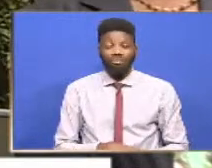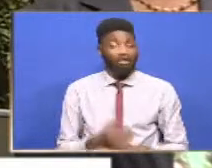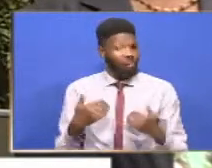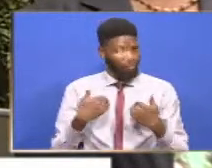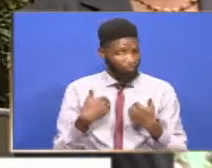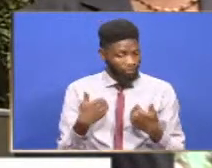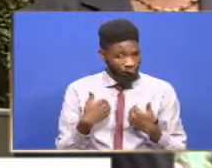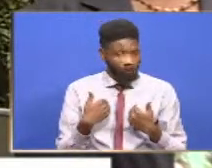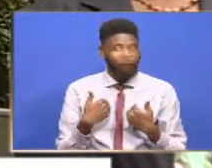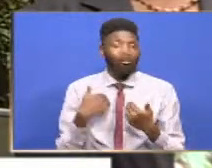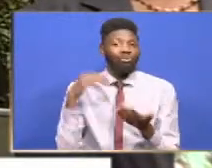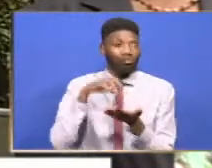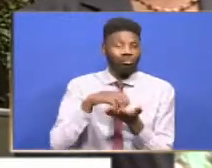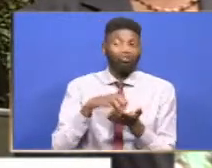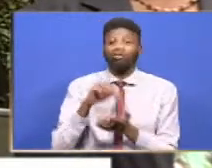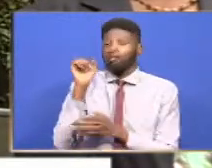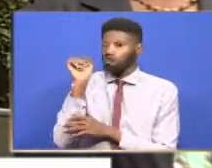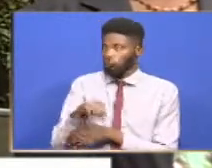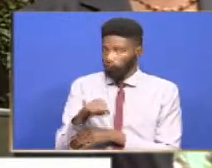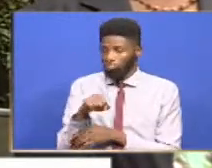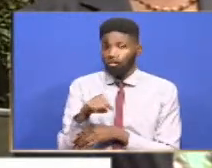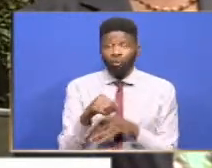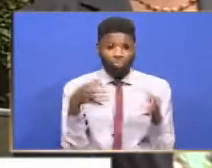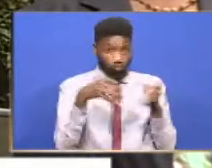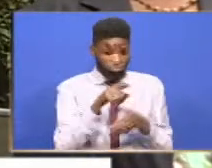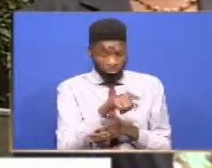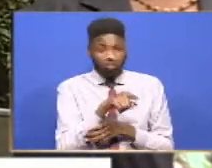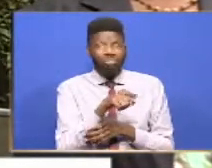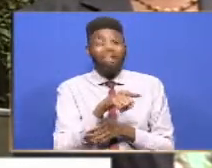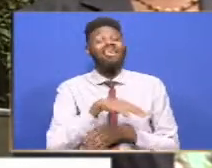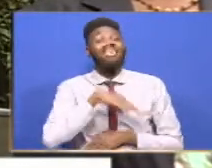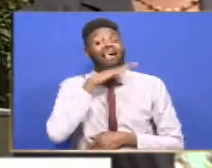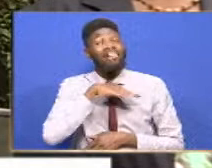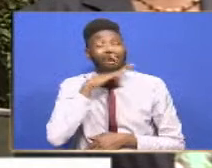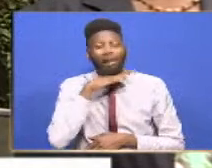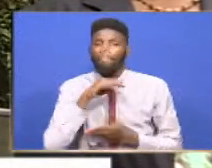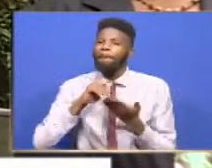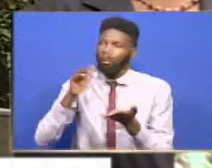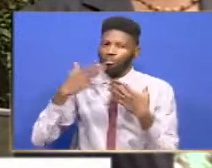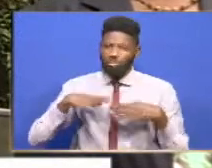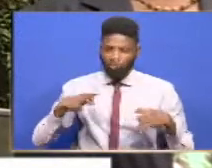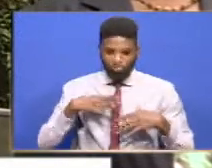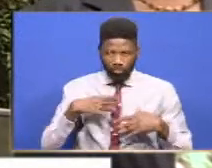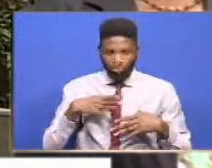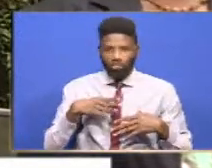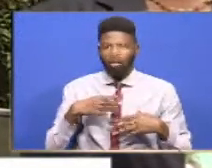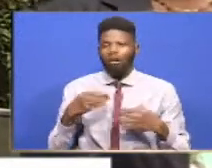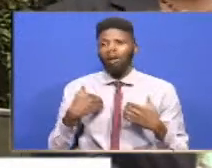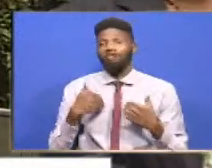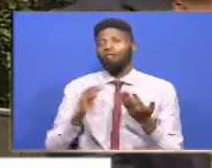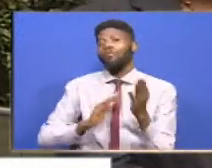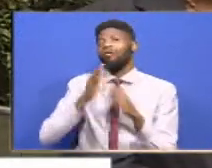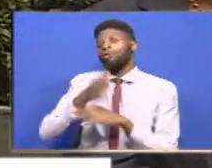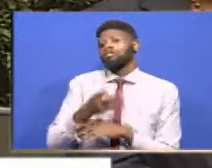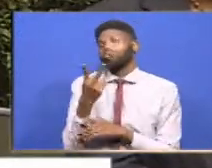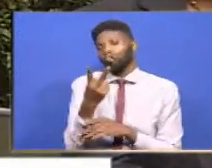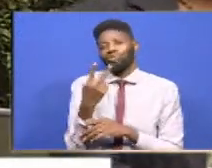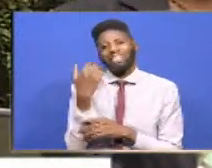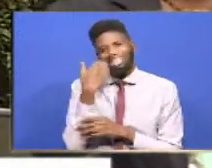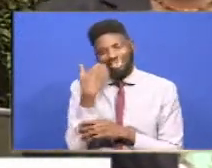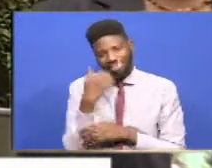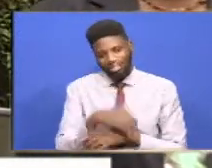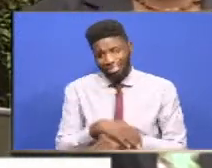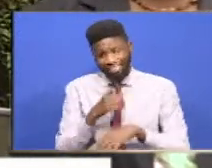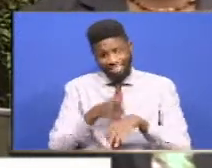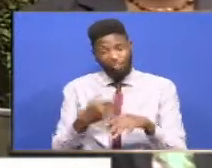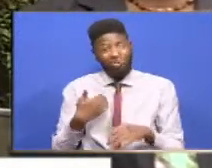yes, predominantly those who die, majority of our patients have more than 2 conditions. And usually we have more than